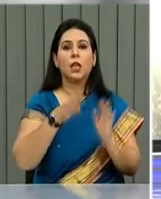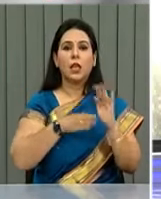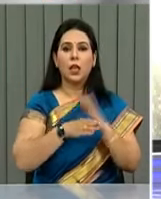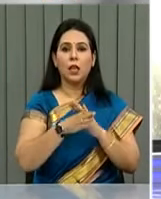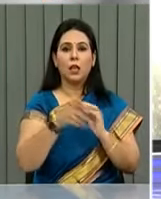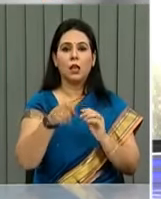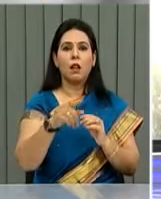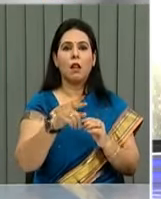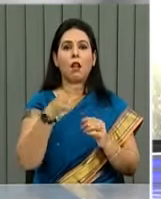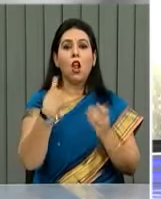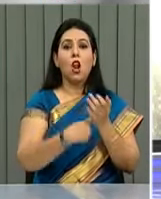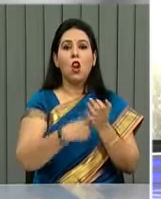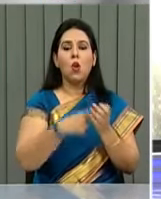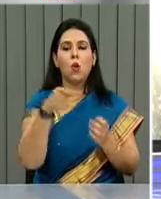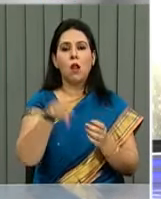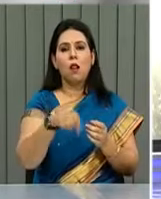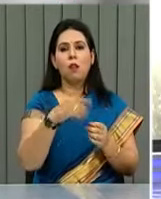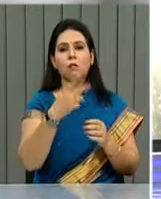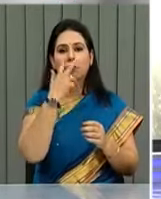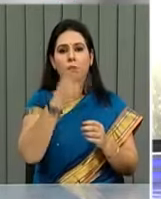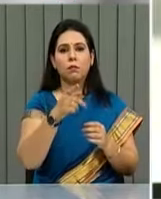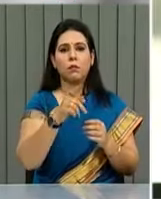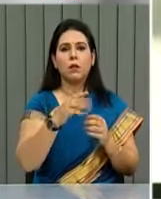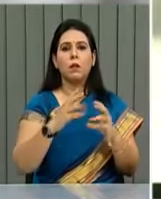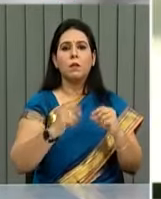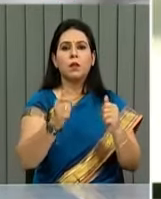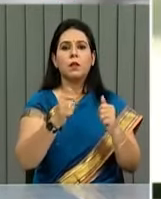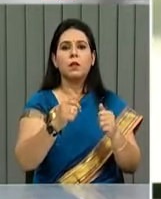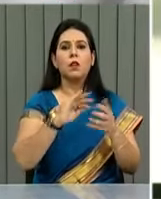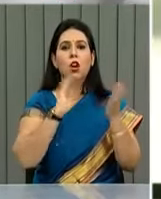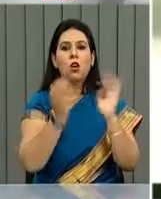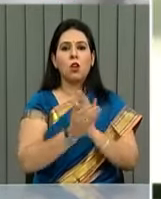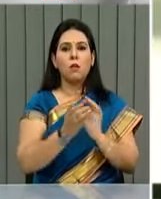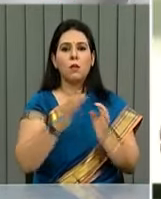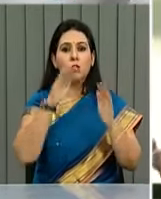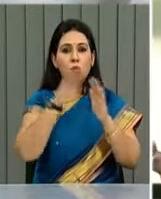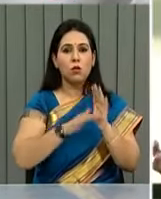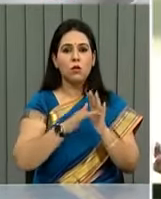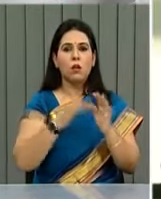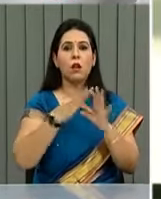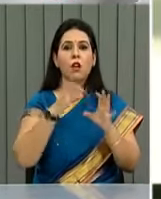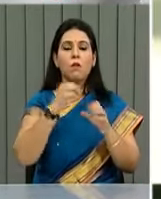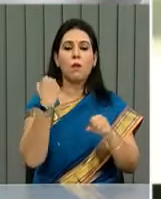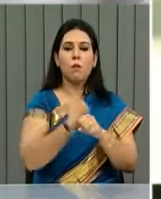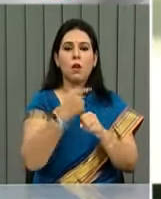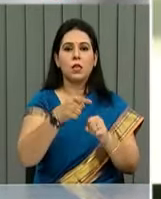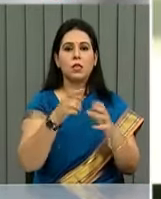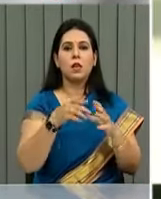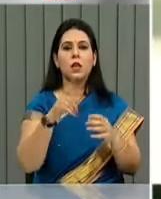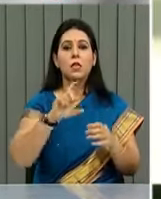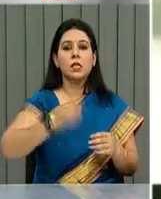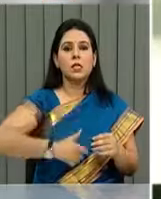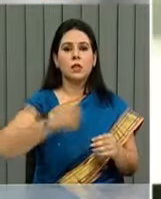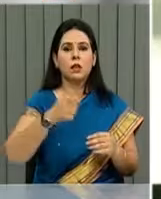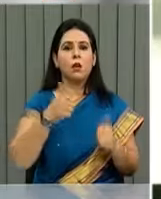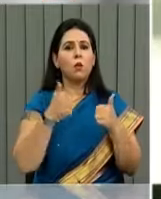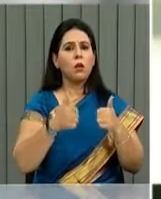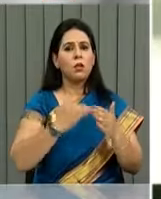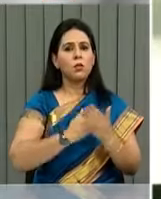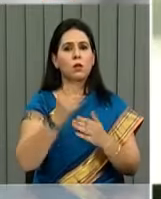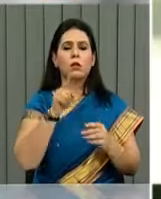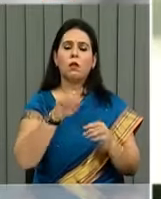looking like on these issues? I think, you see, in the midst of a global slowdown, to make an economy work is the real challenge. When the going is good,